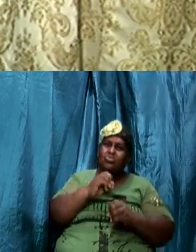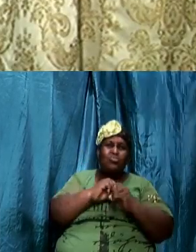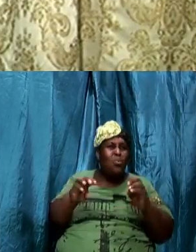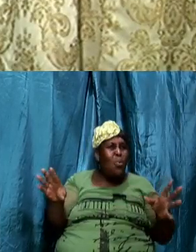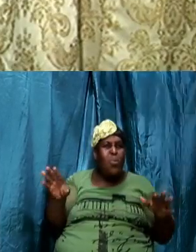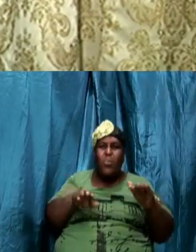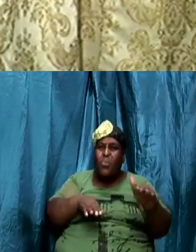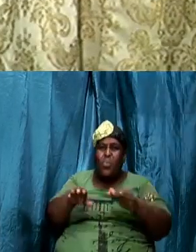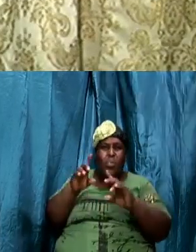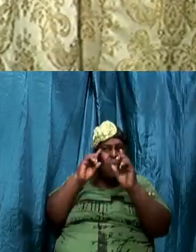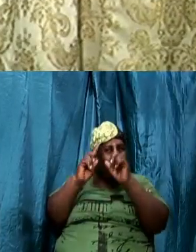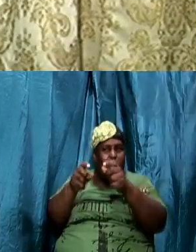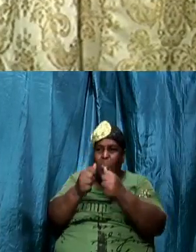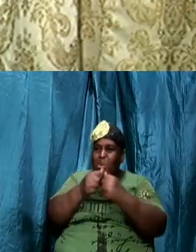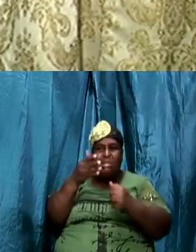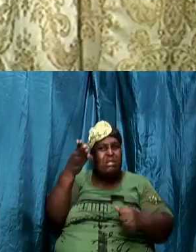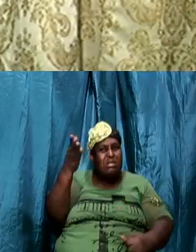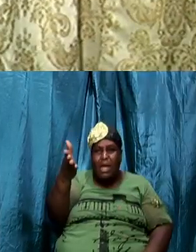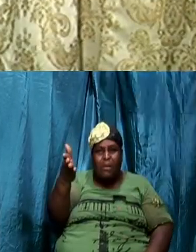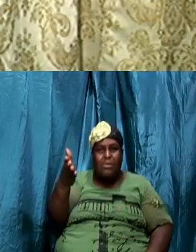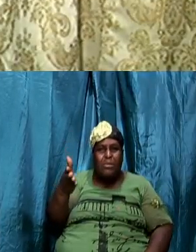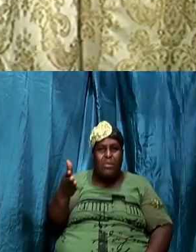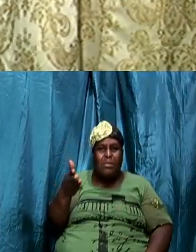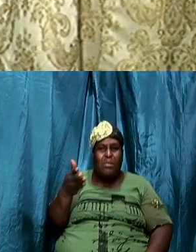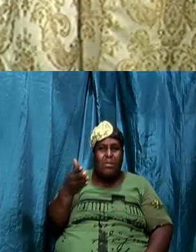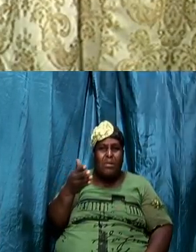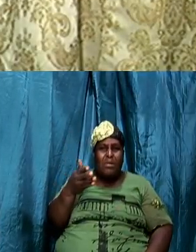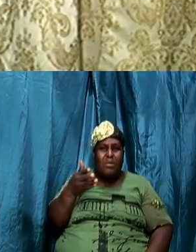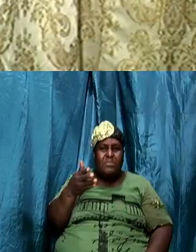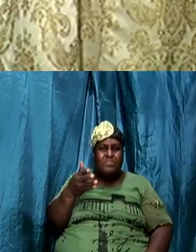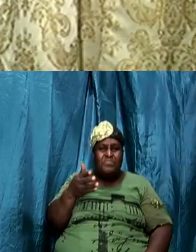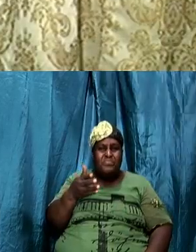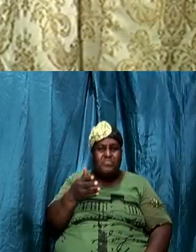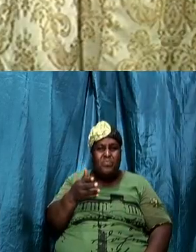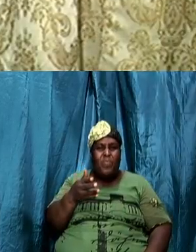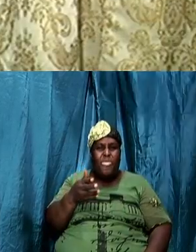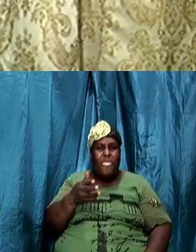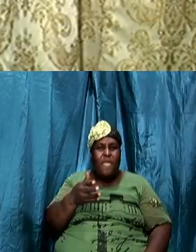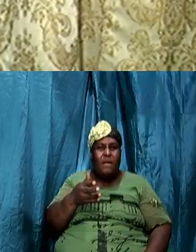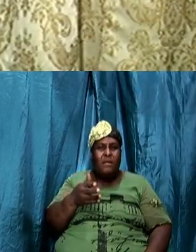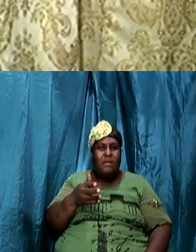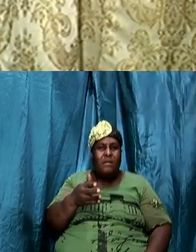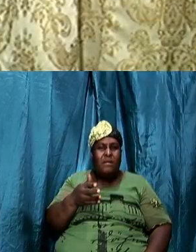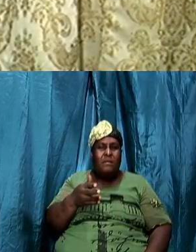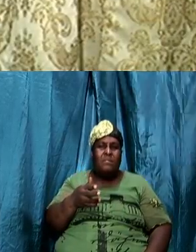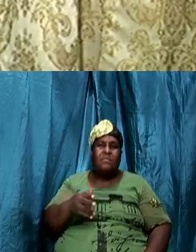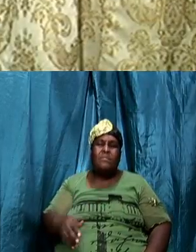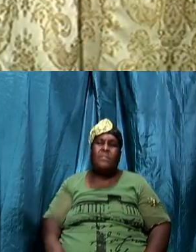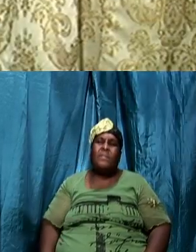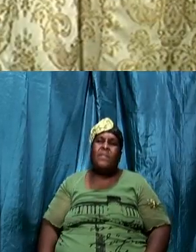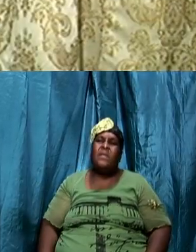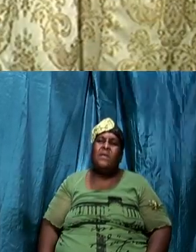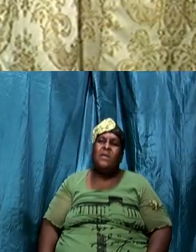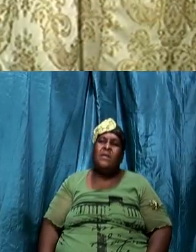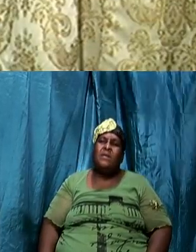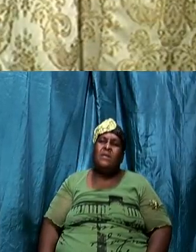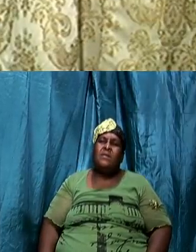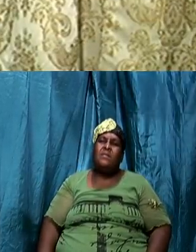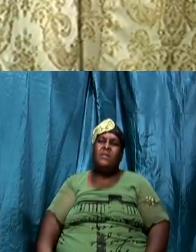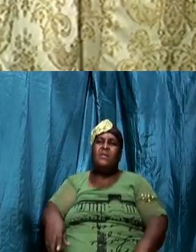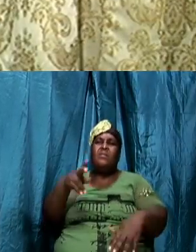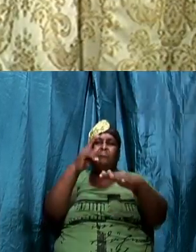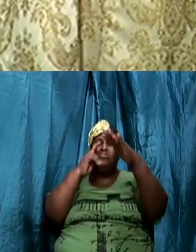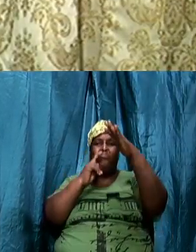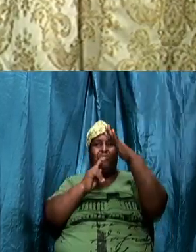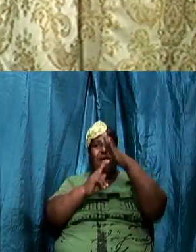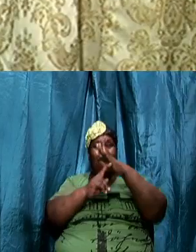go. Although it said, don't curse them, it also said, don't go. And Balaam